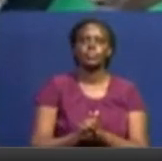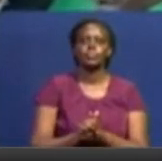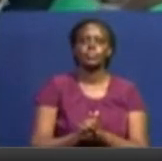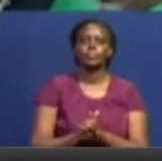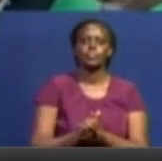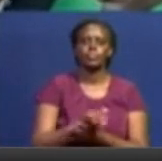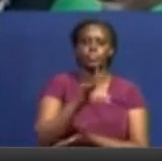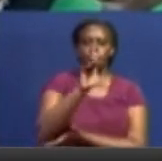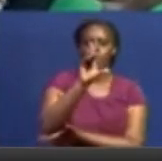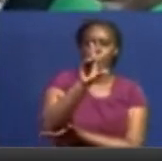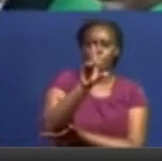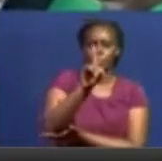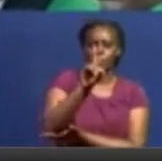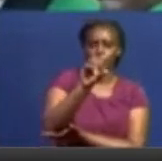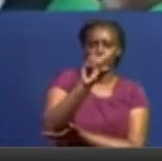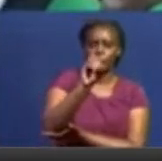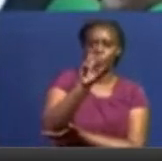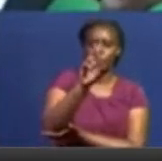Dorothy Mudoni Ikiara.